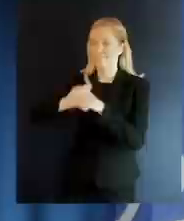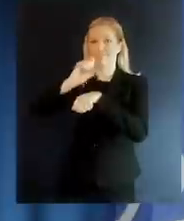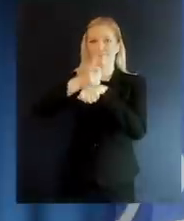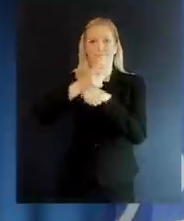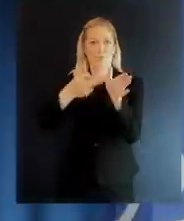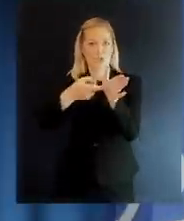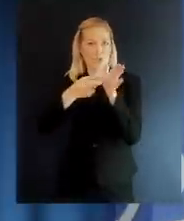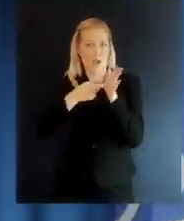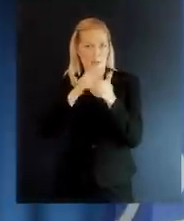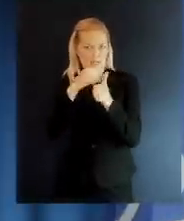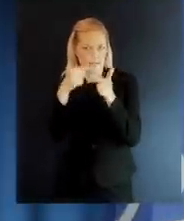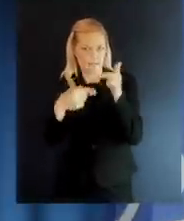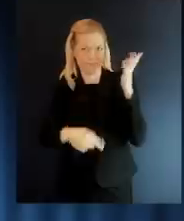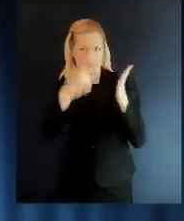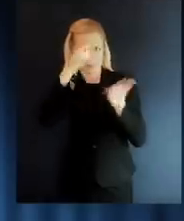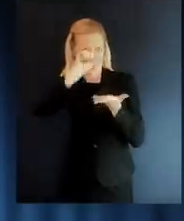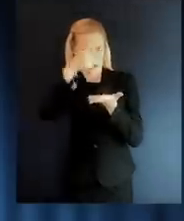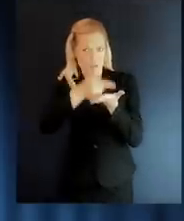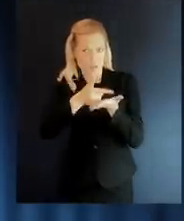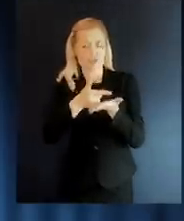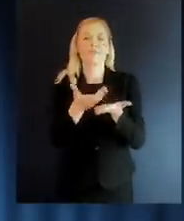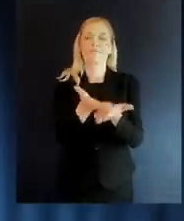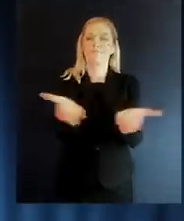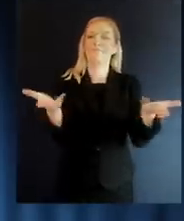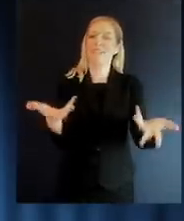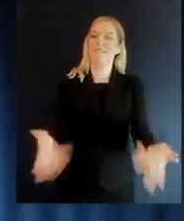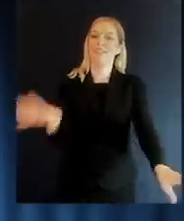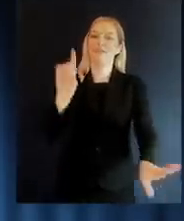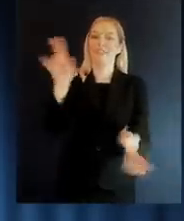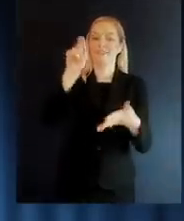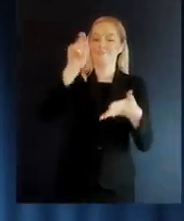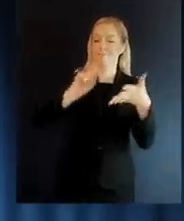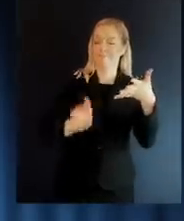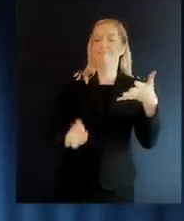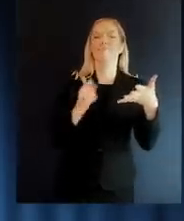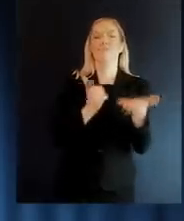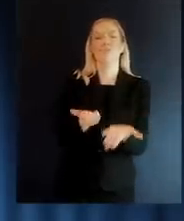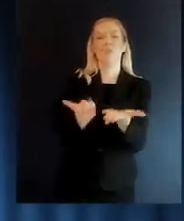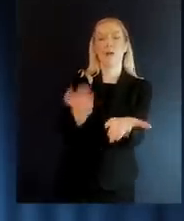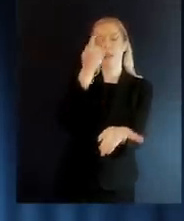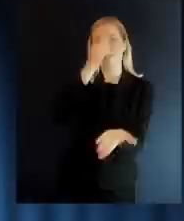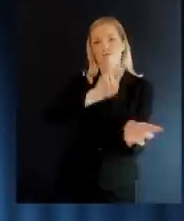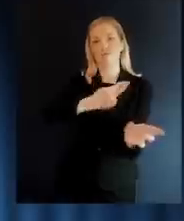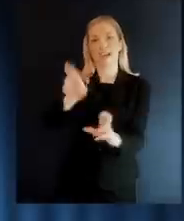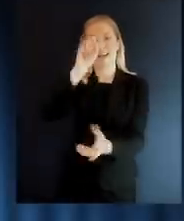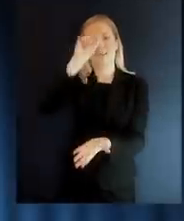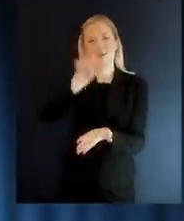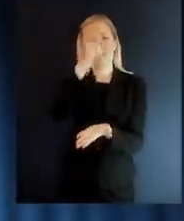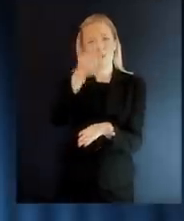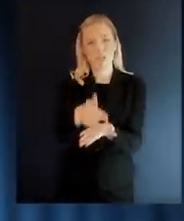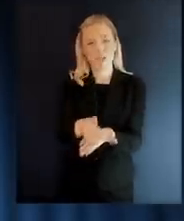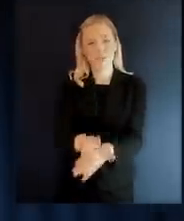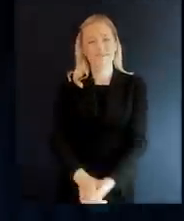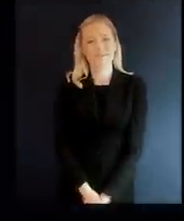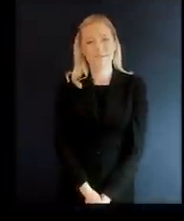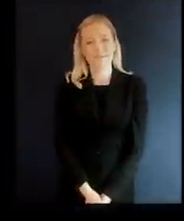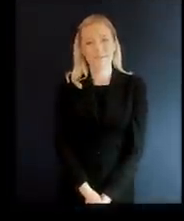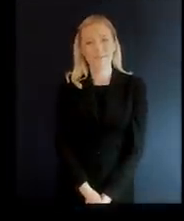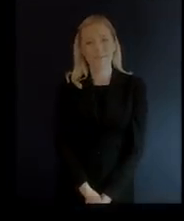District Board, and its faculty, I hereby recommend them for graduation.